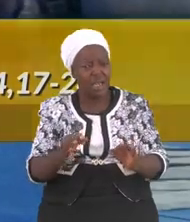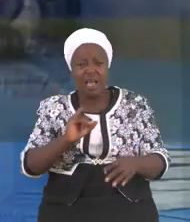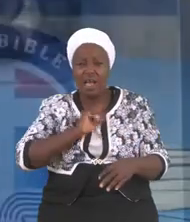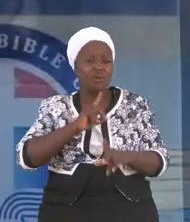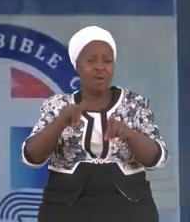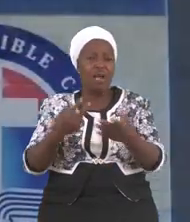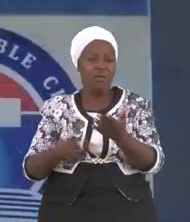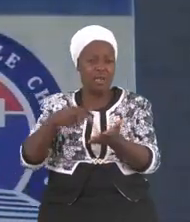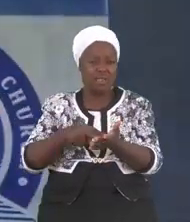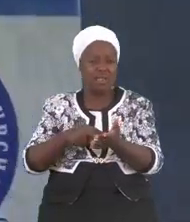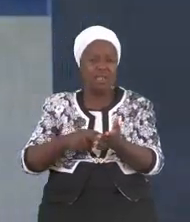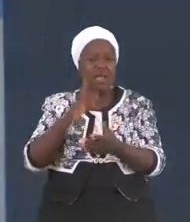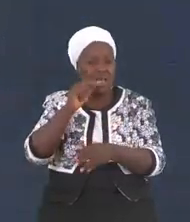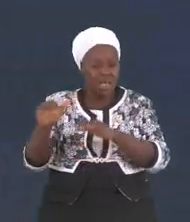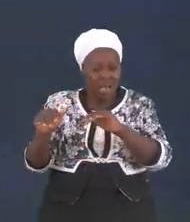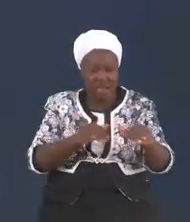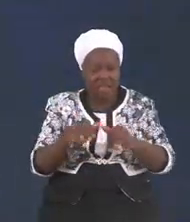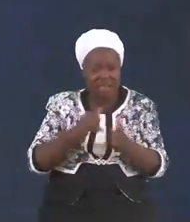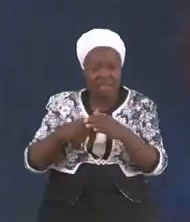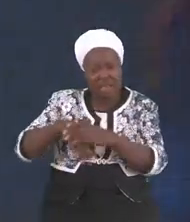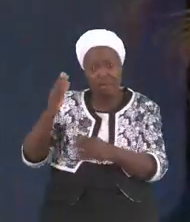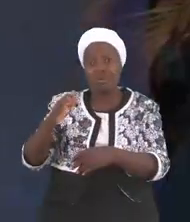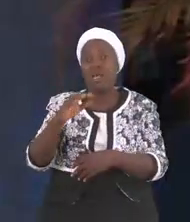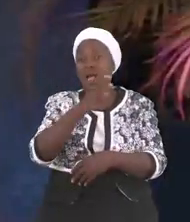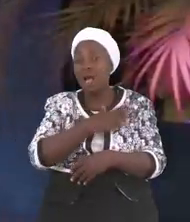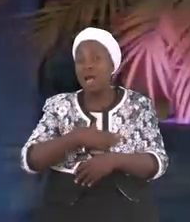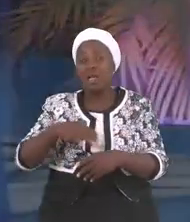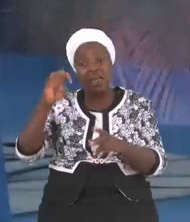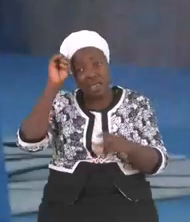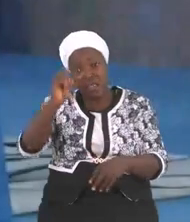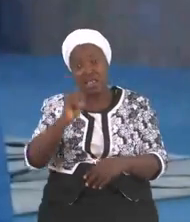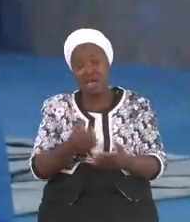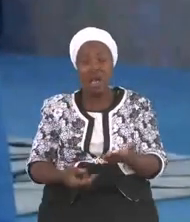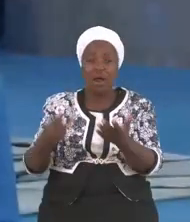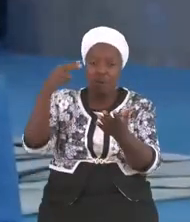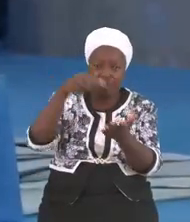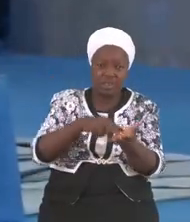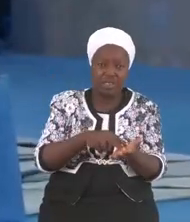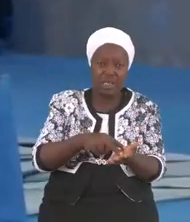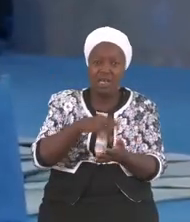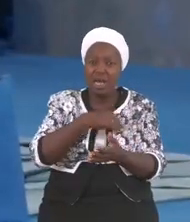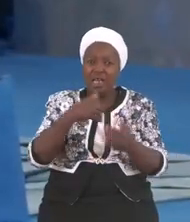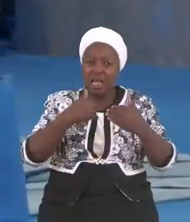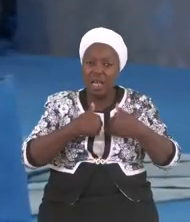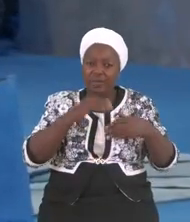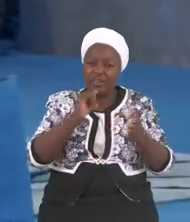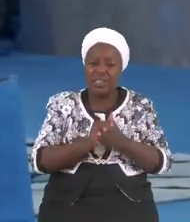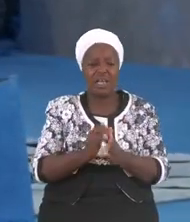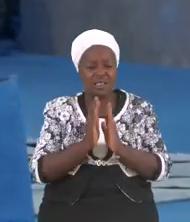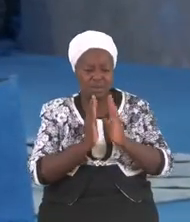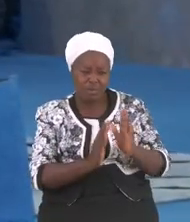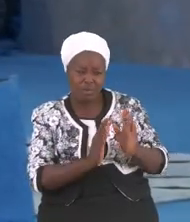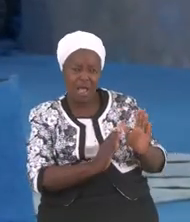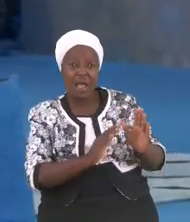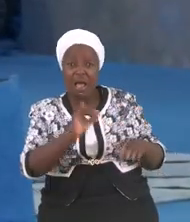He acted it out and he arose. He had the intention, I